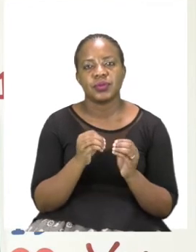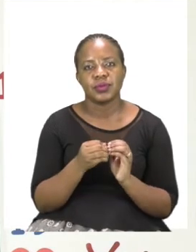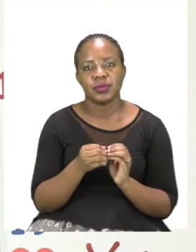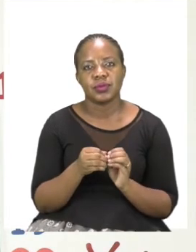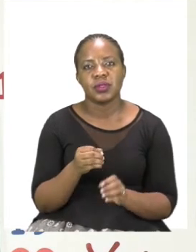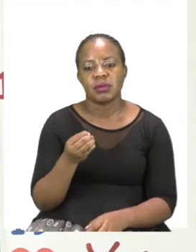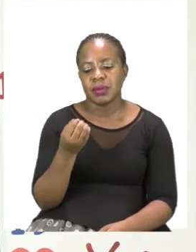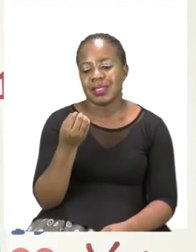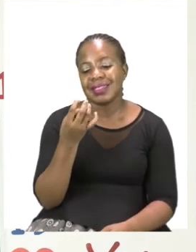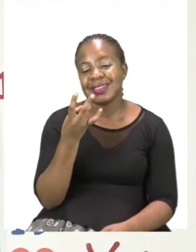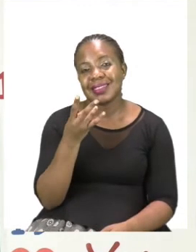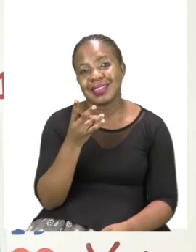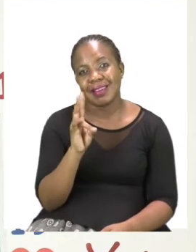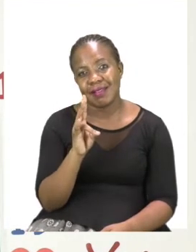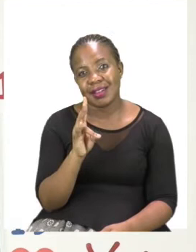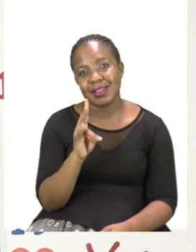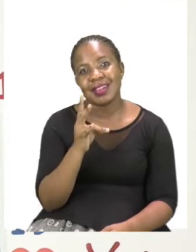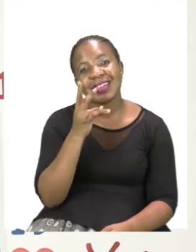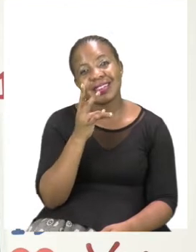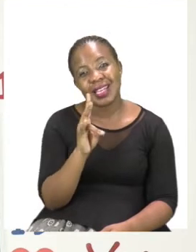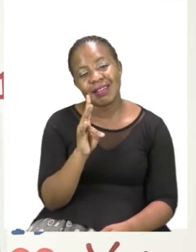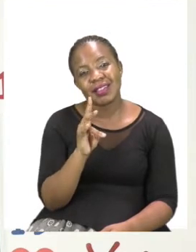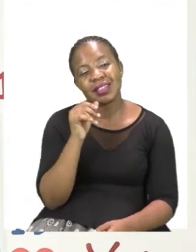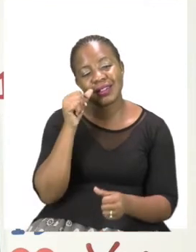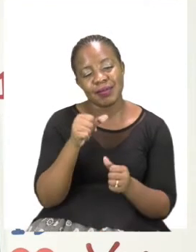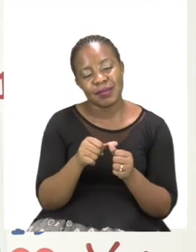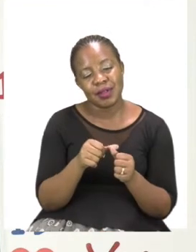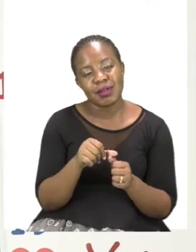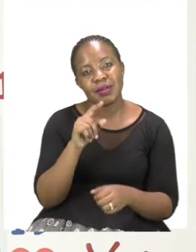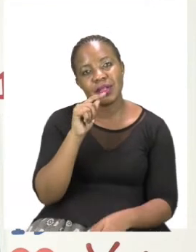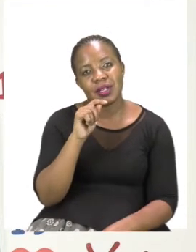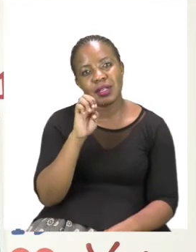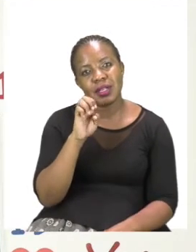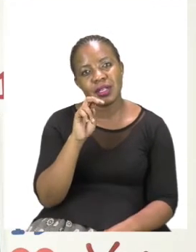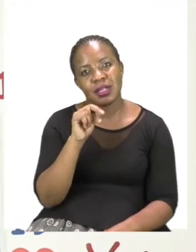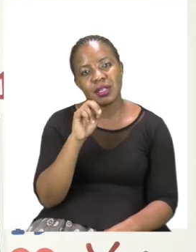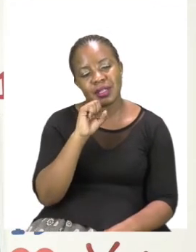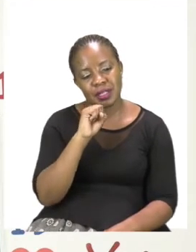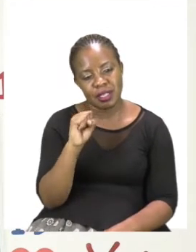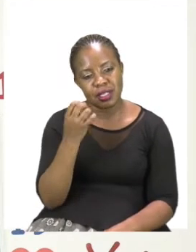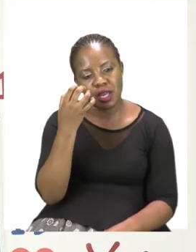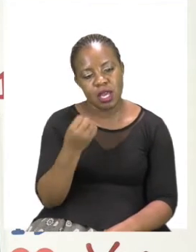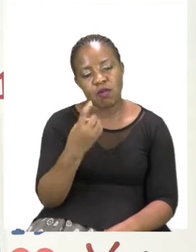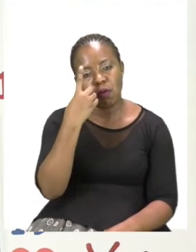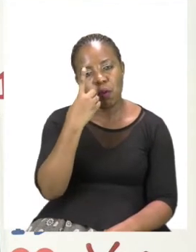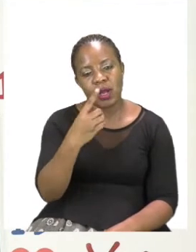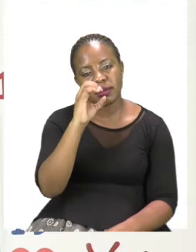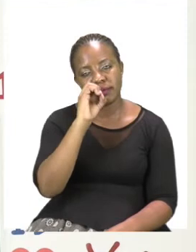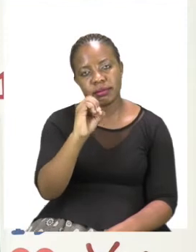it. After writing our 7, we need to put the 1 0 for